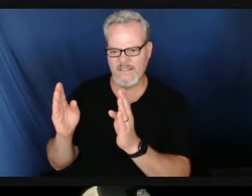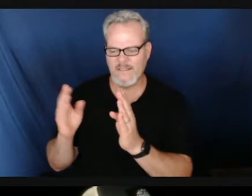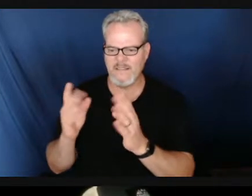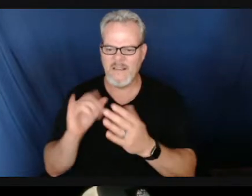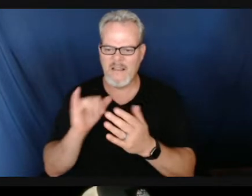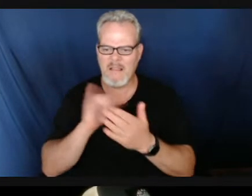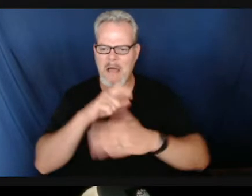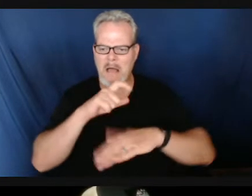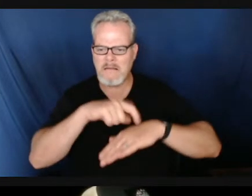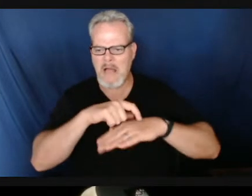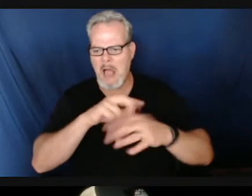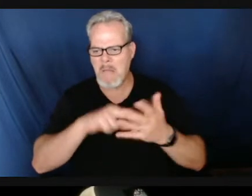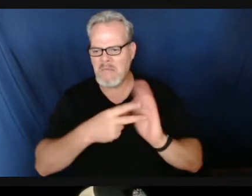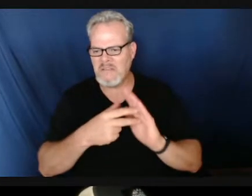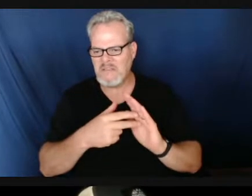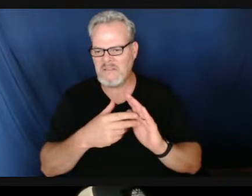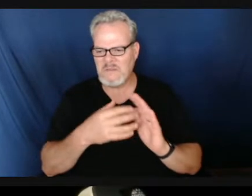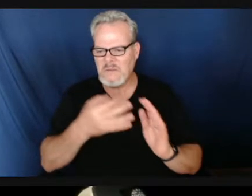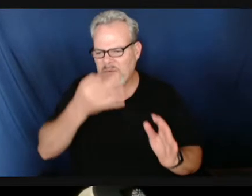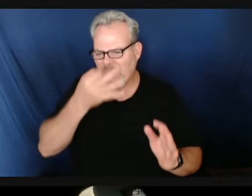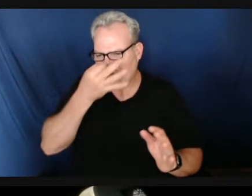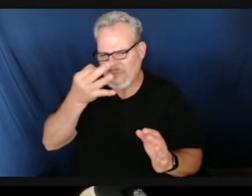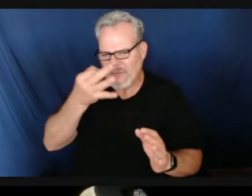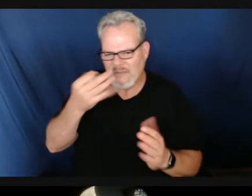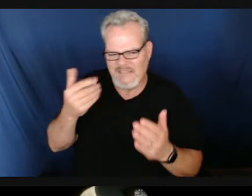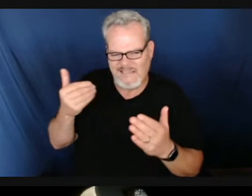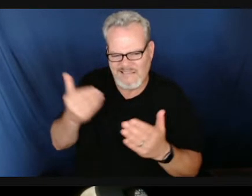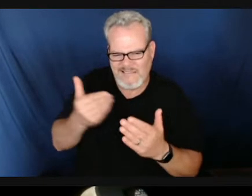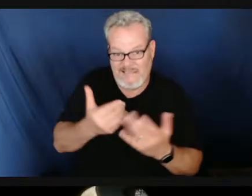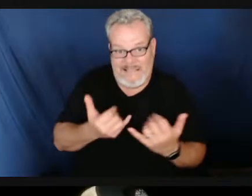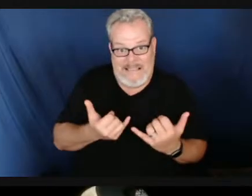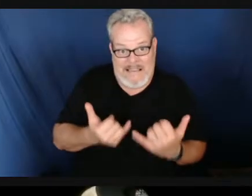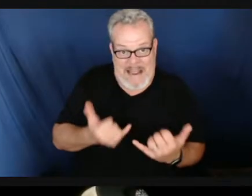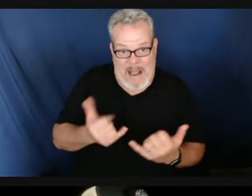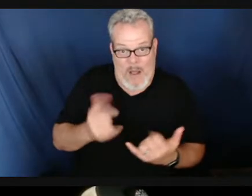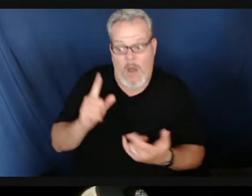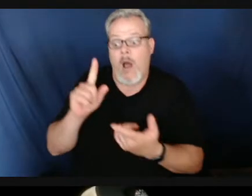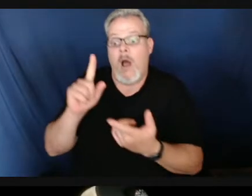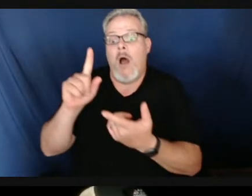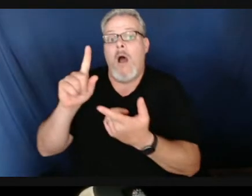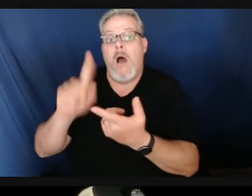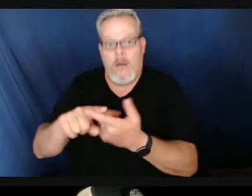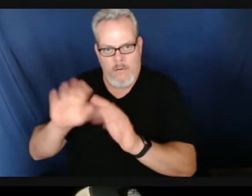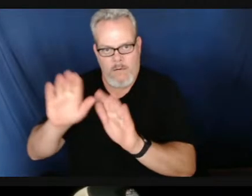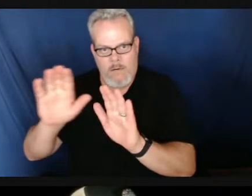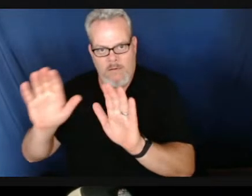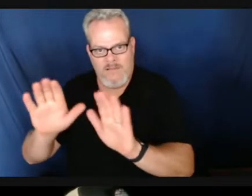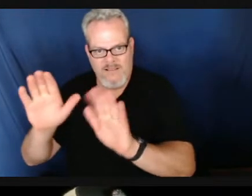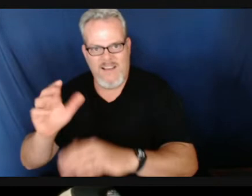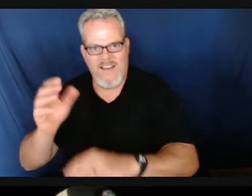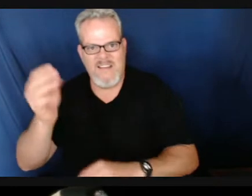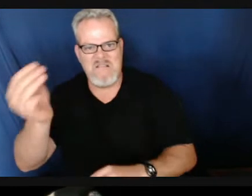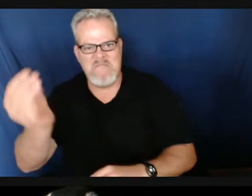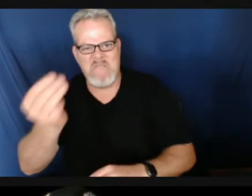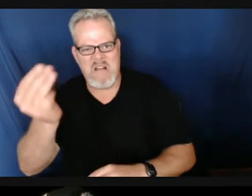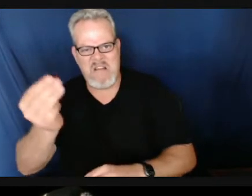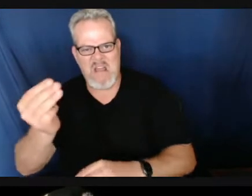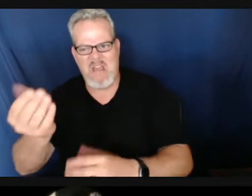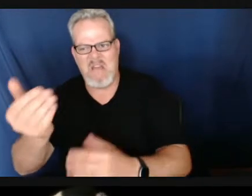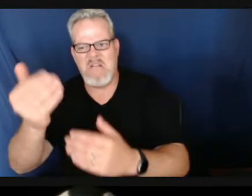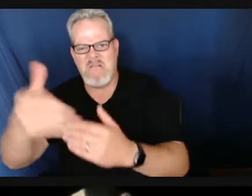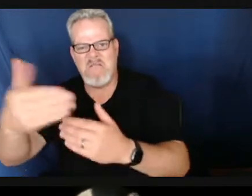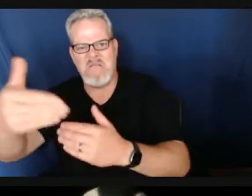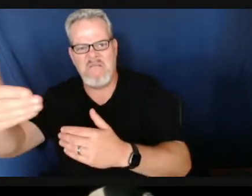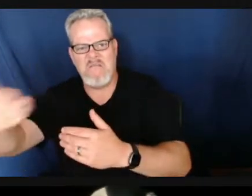to now and as late as Sunday or Monday, right? And possibly longer beyond that. So that's